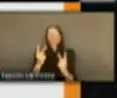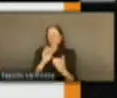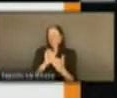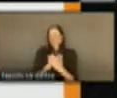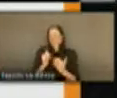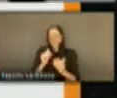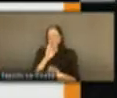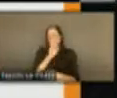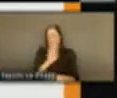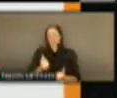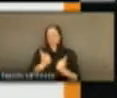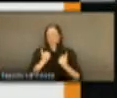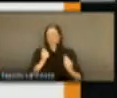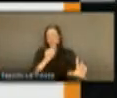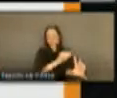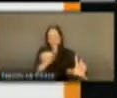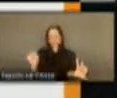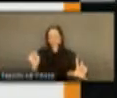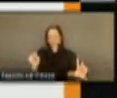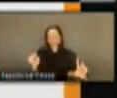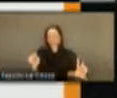miamidade.gov/Thrive 305.